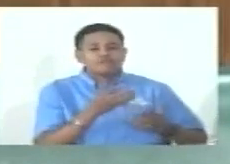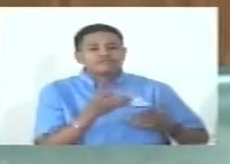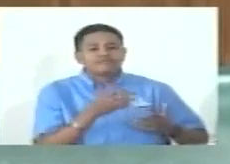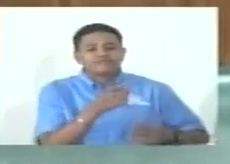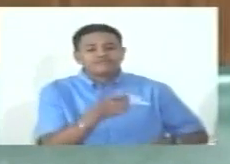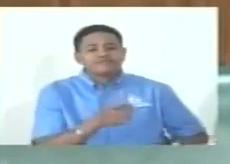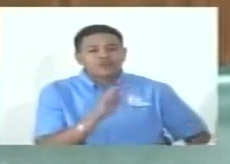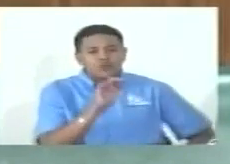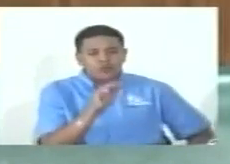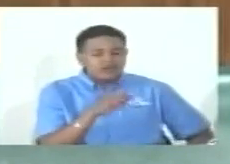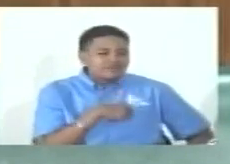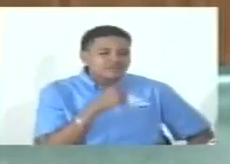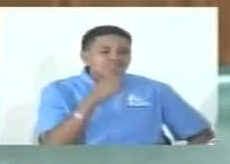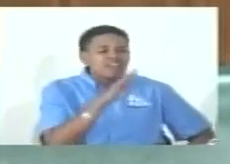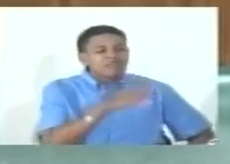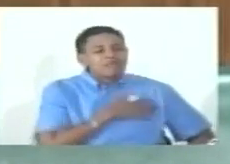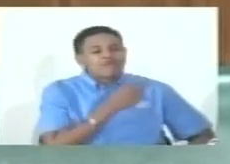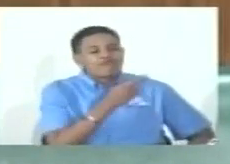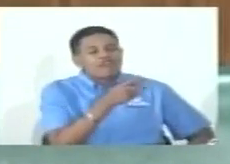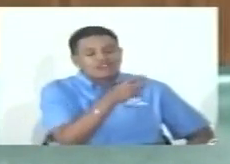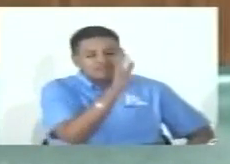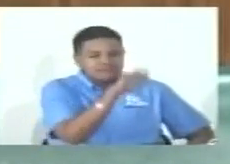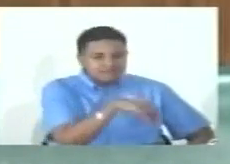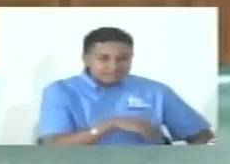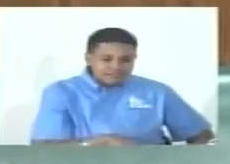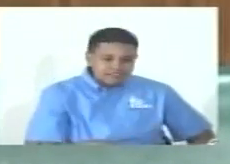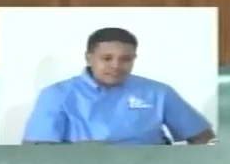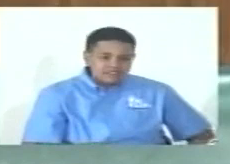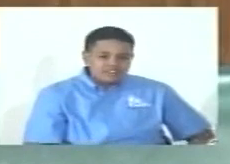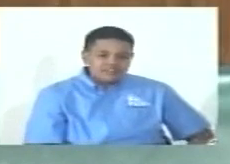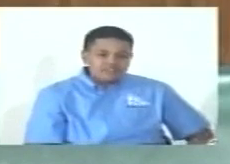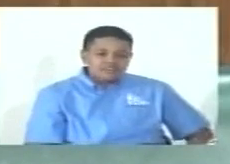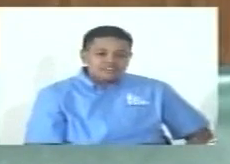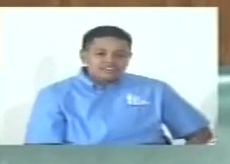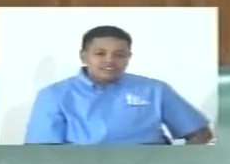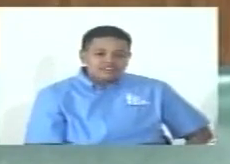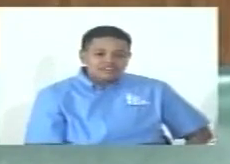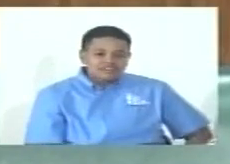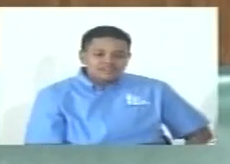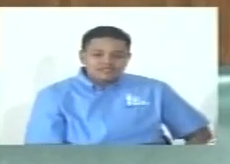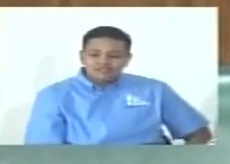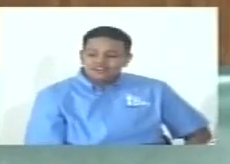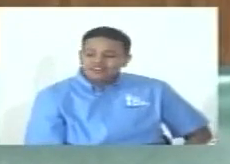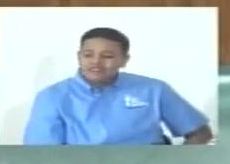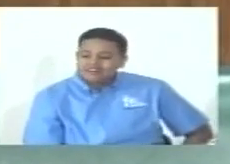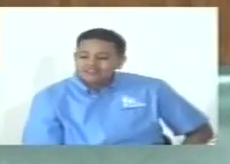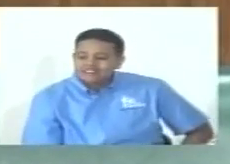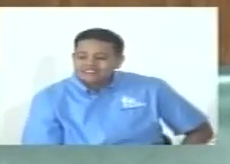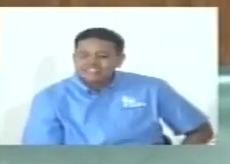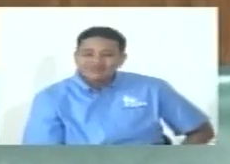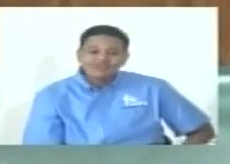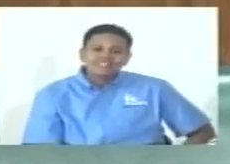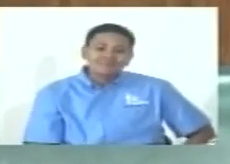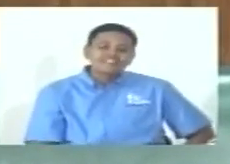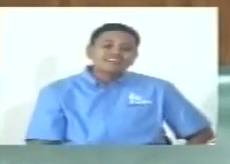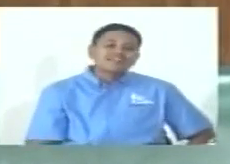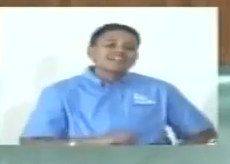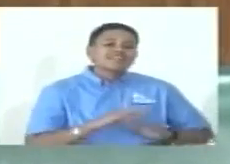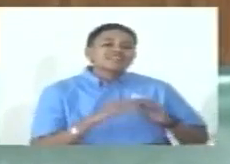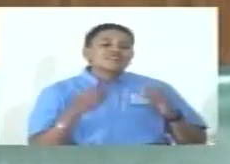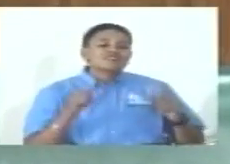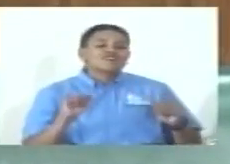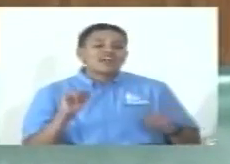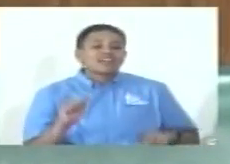friend." And then that's disarming. Don't try it. But Shahine could, right? Shahine